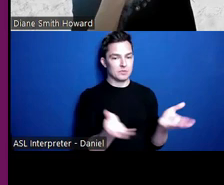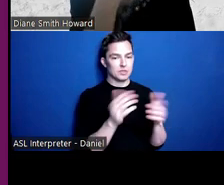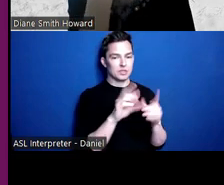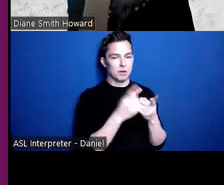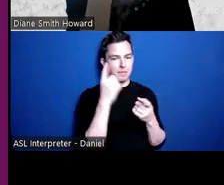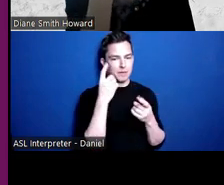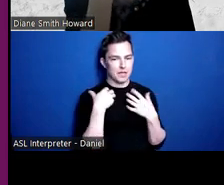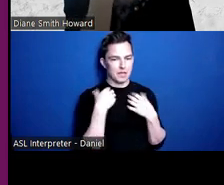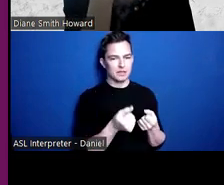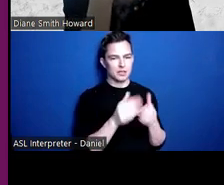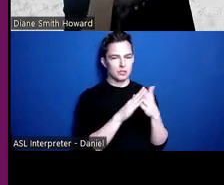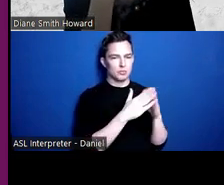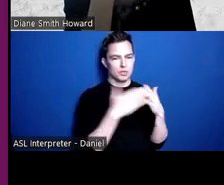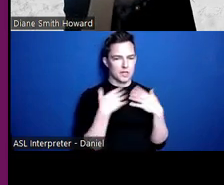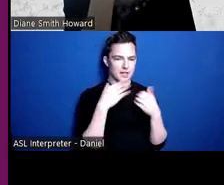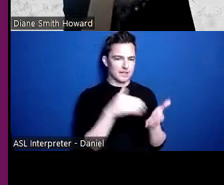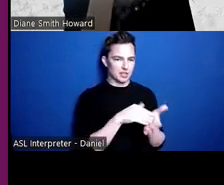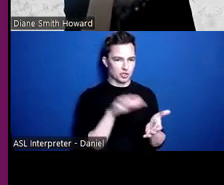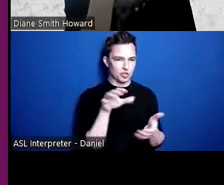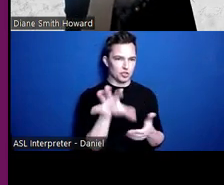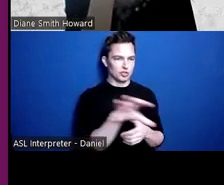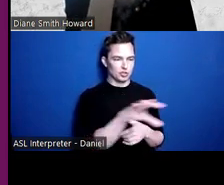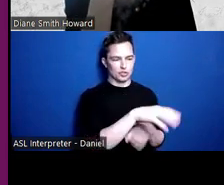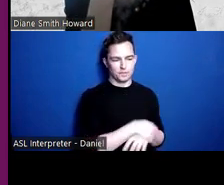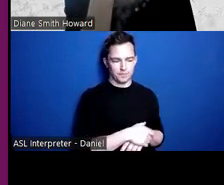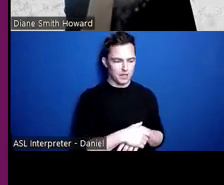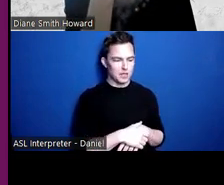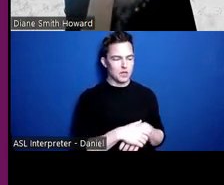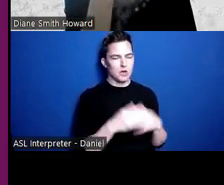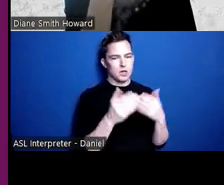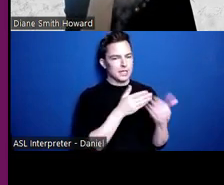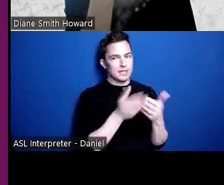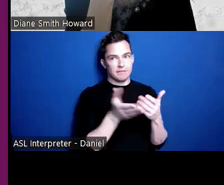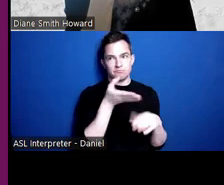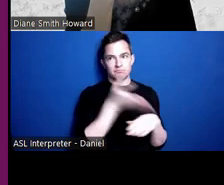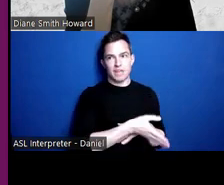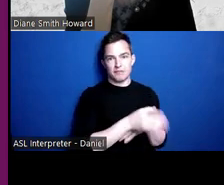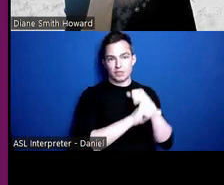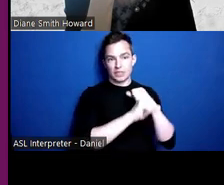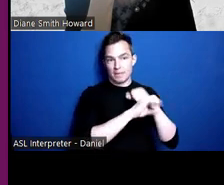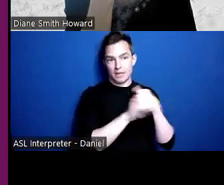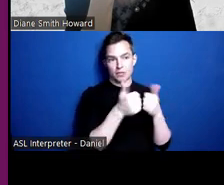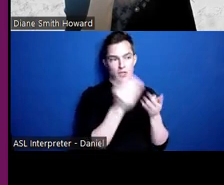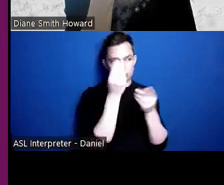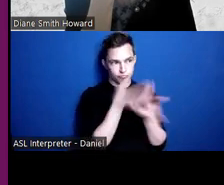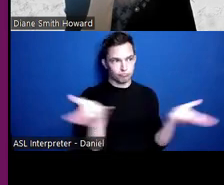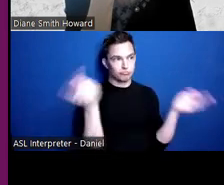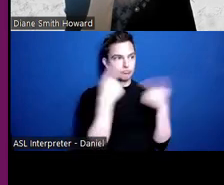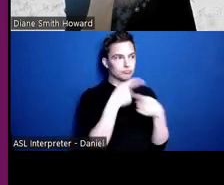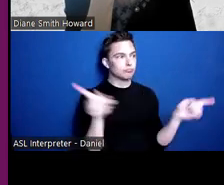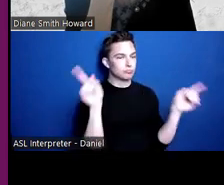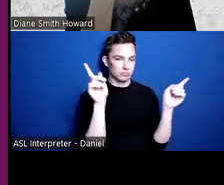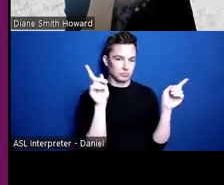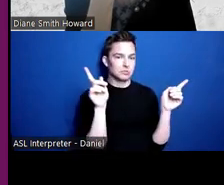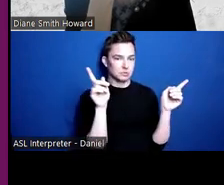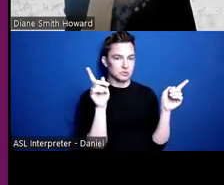mental health centers. And even after a campaign of getting the word out